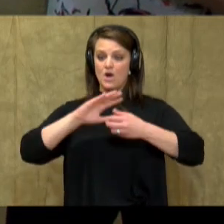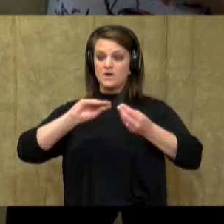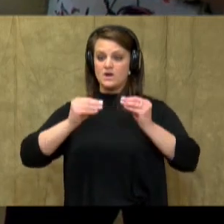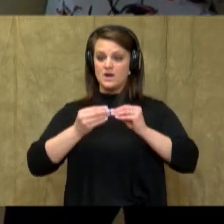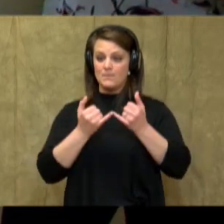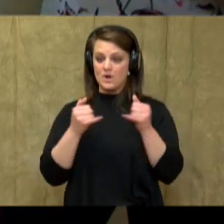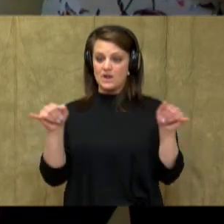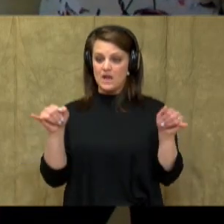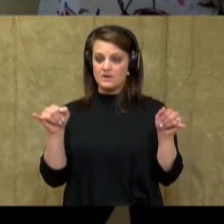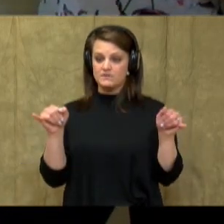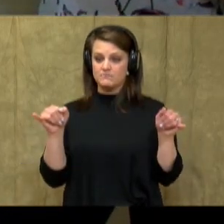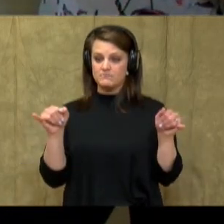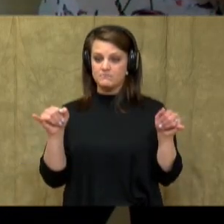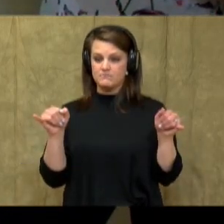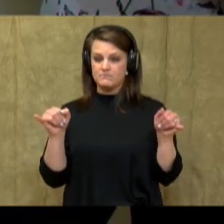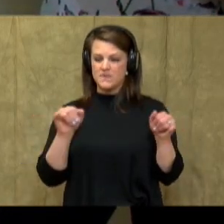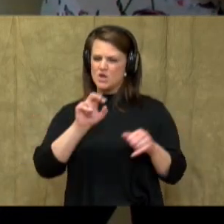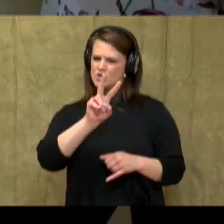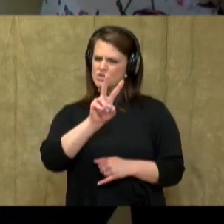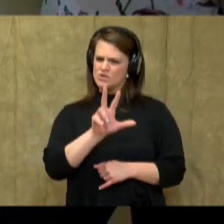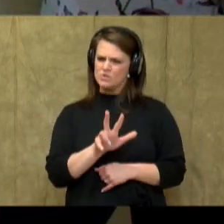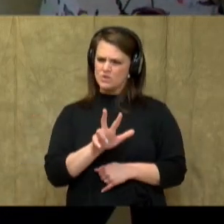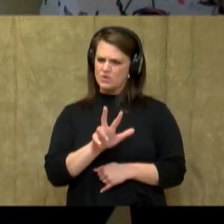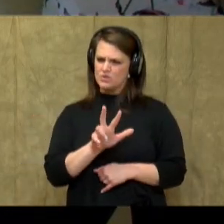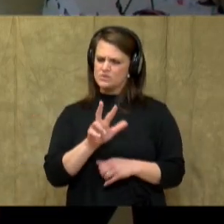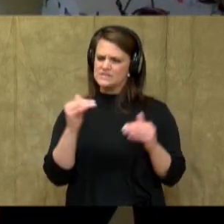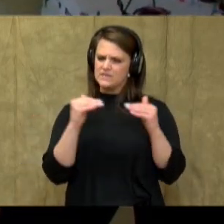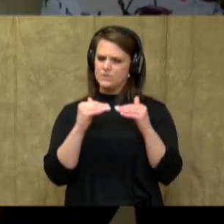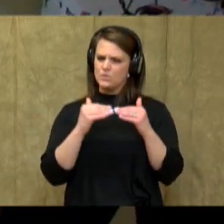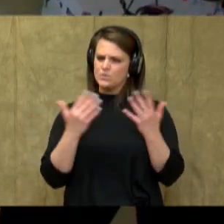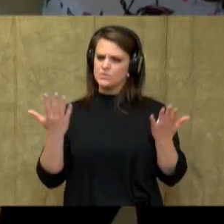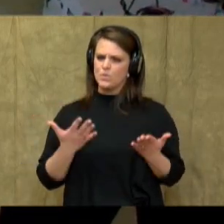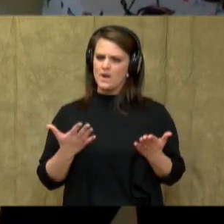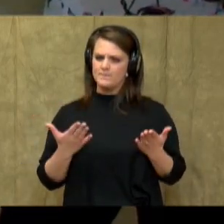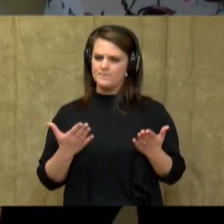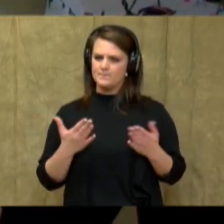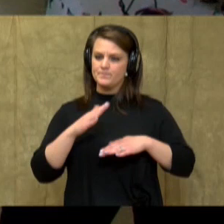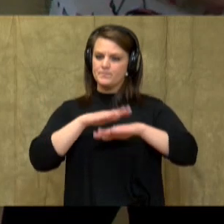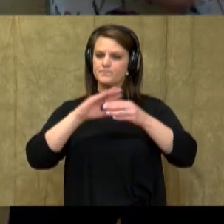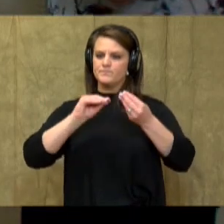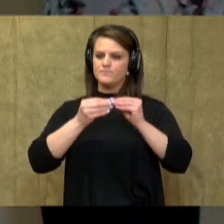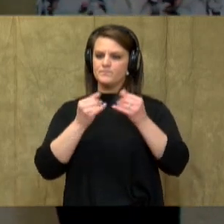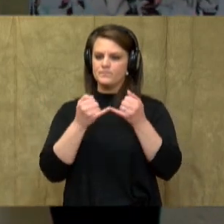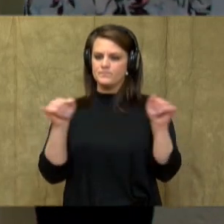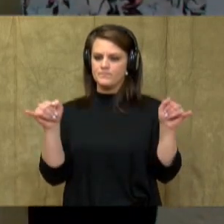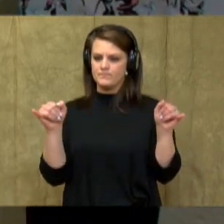line, what would 2/3 be equivalent to on my number line?